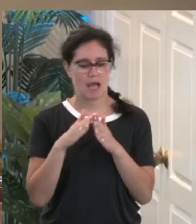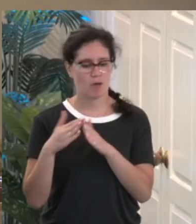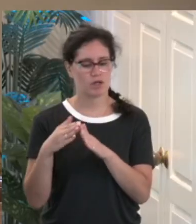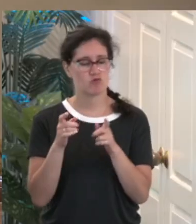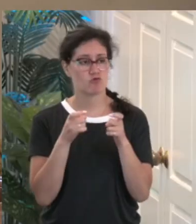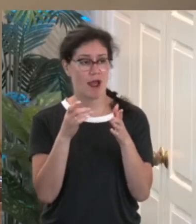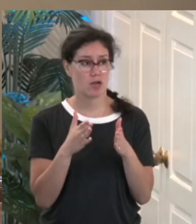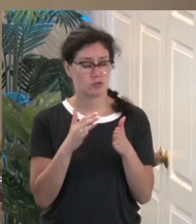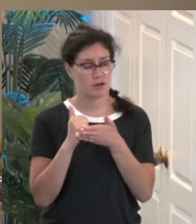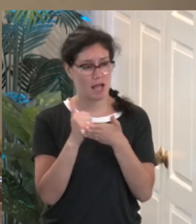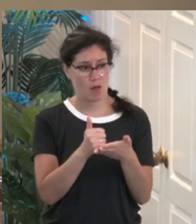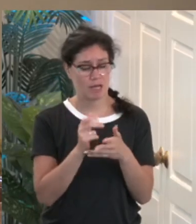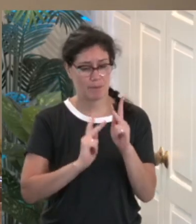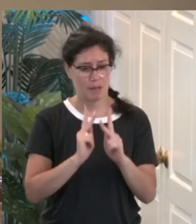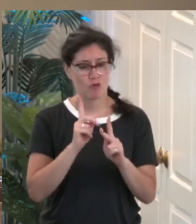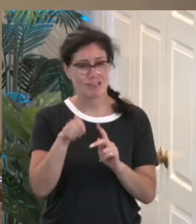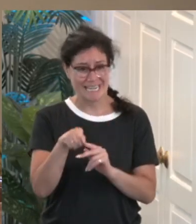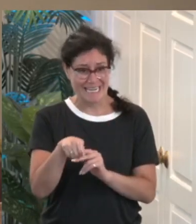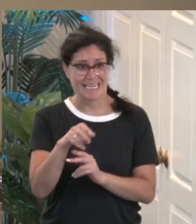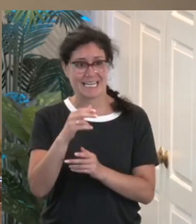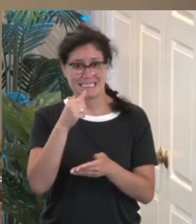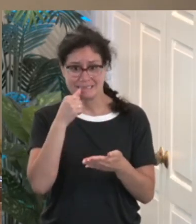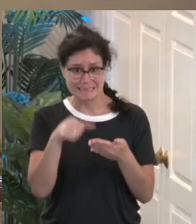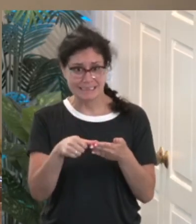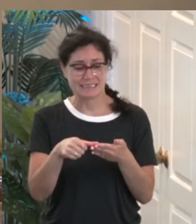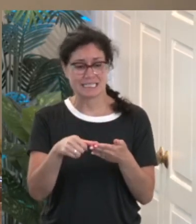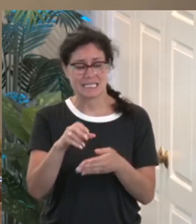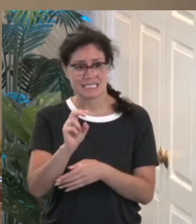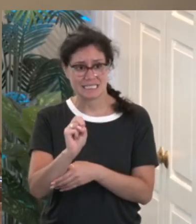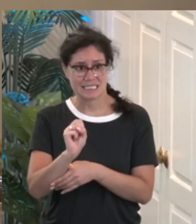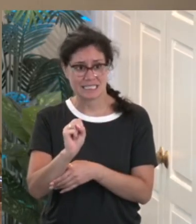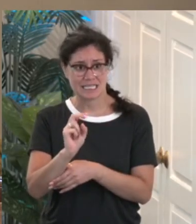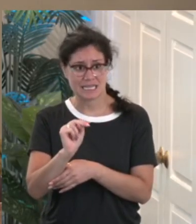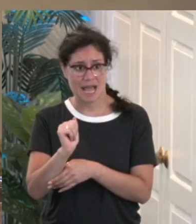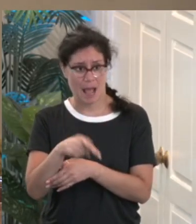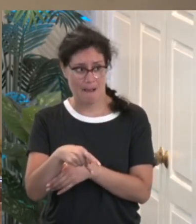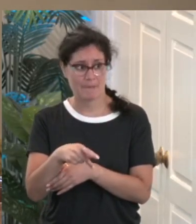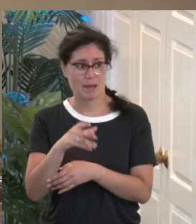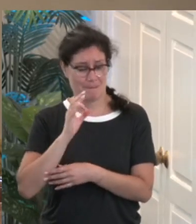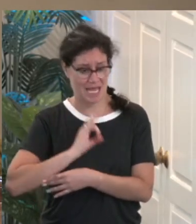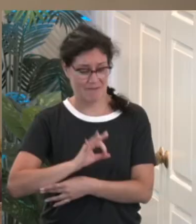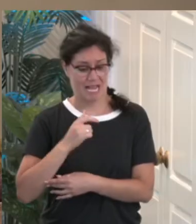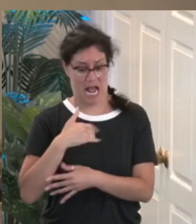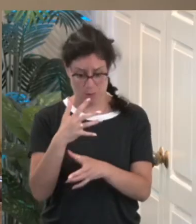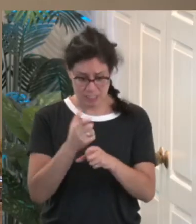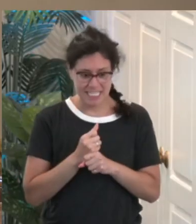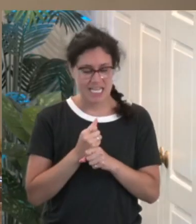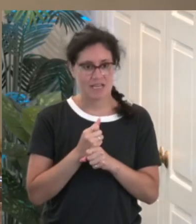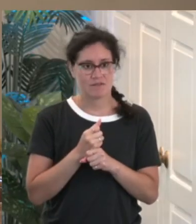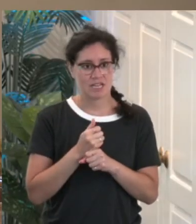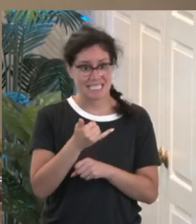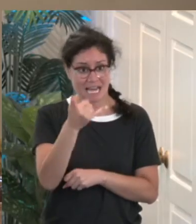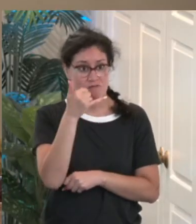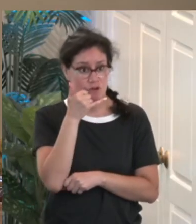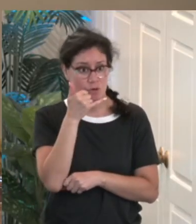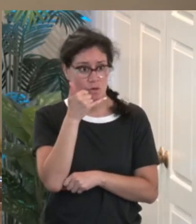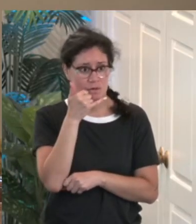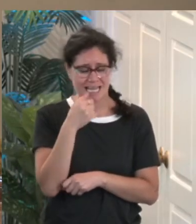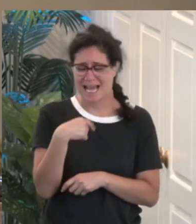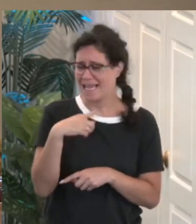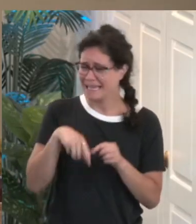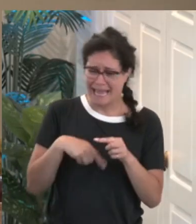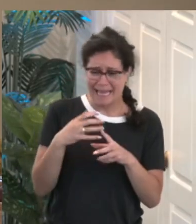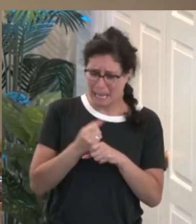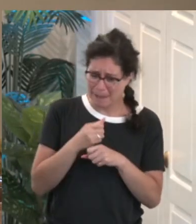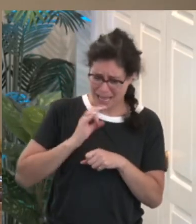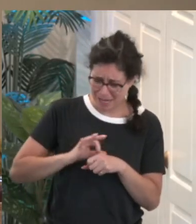people who needed SNAP benefits. I received the telephone calls when people said, I can't get my benefits, I don't have my benefits,